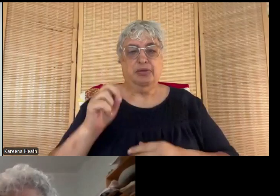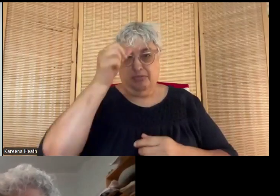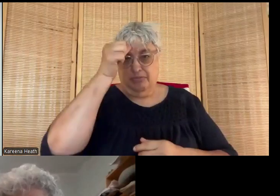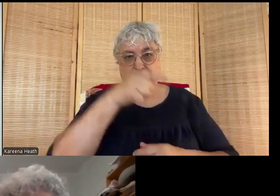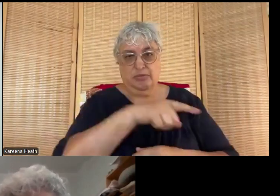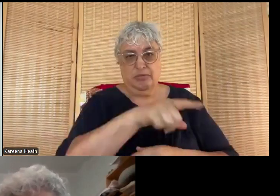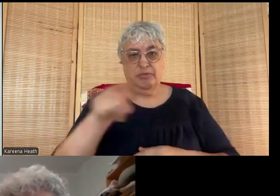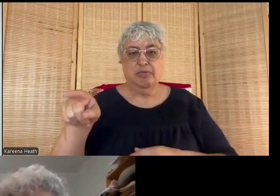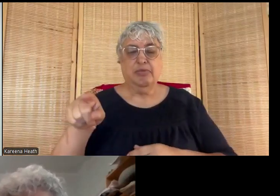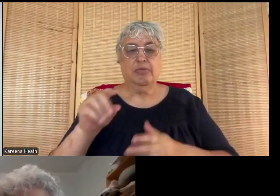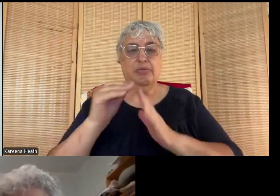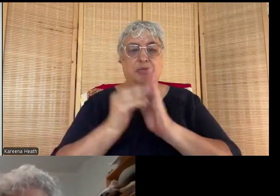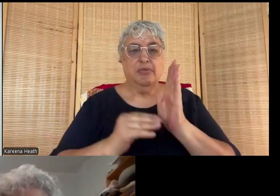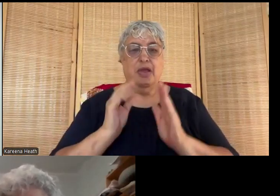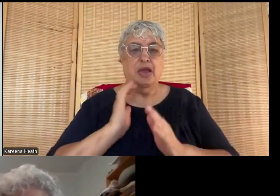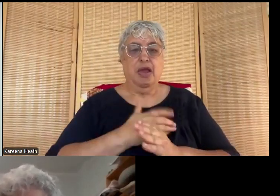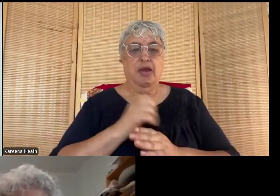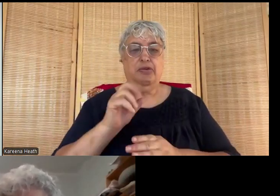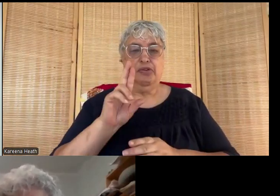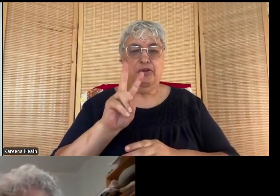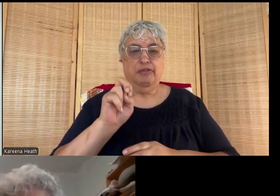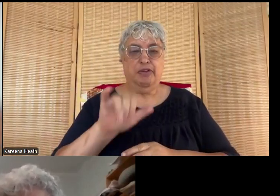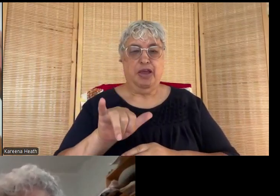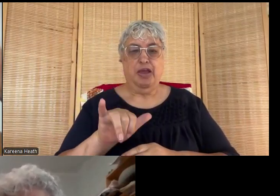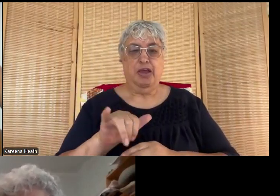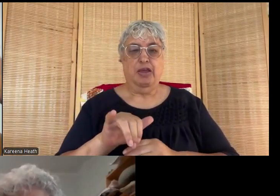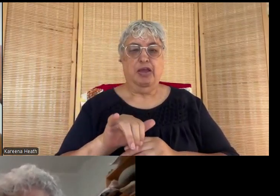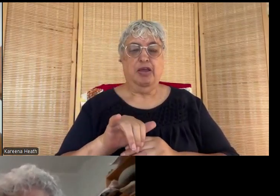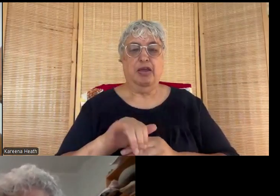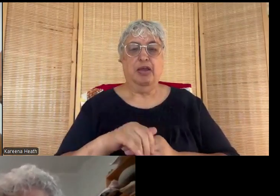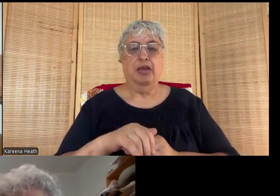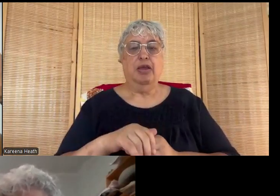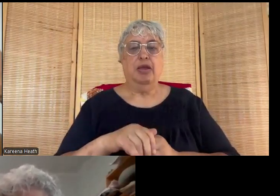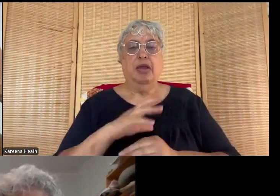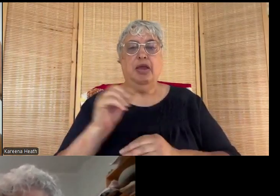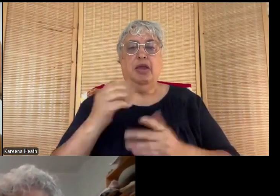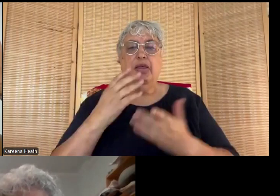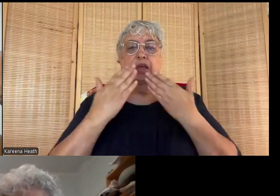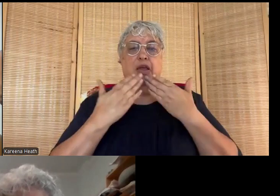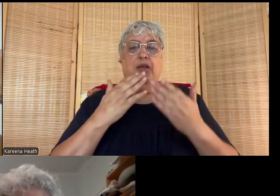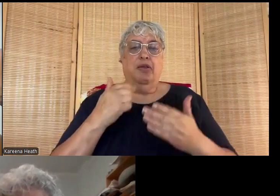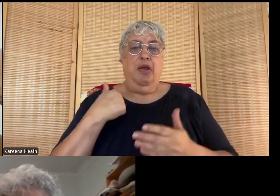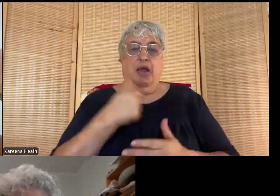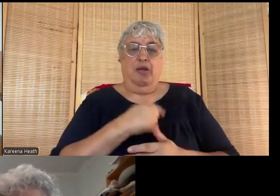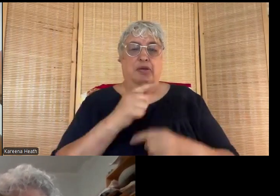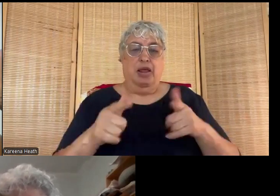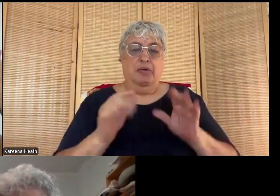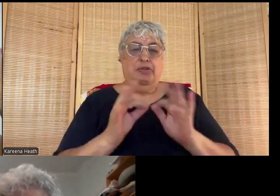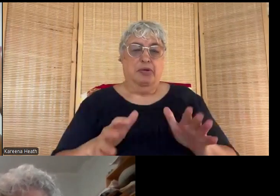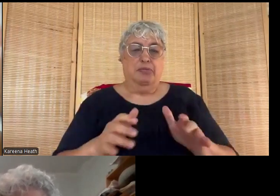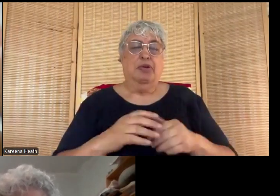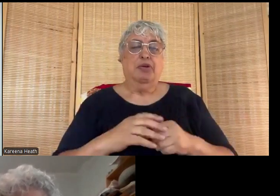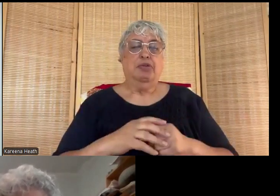please complete our survey, especially if you receive credits. And thank you to our sign language